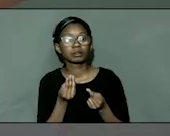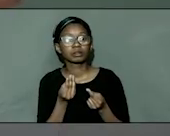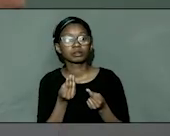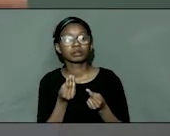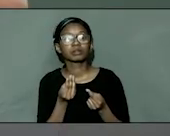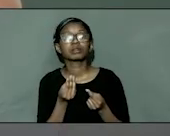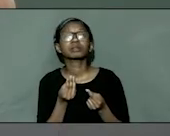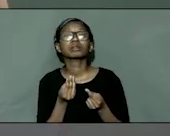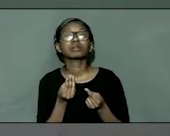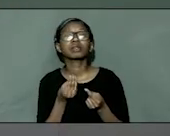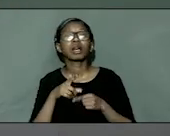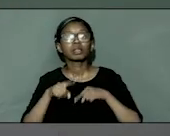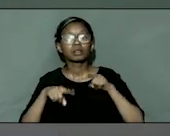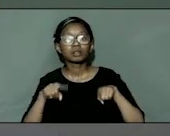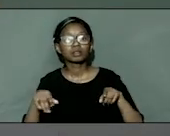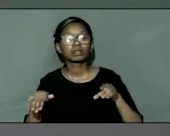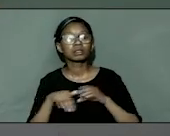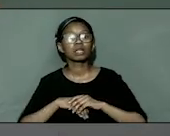wings of the